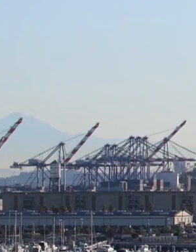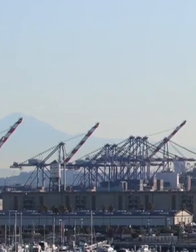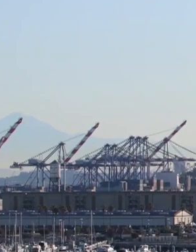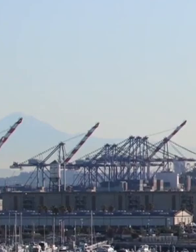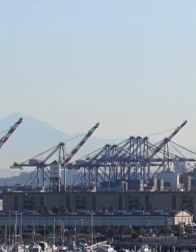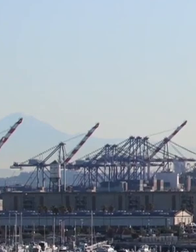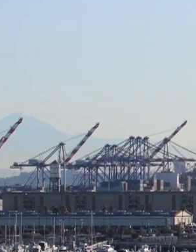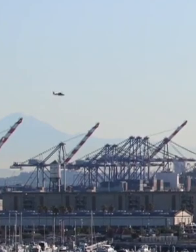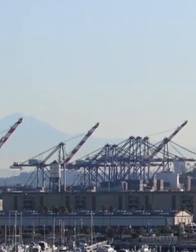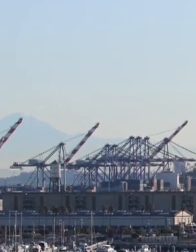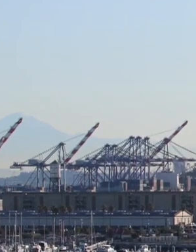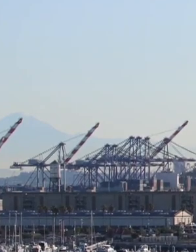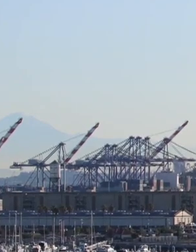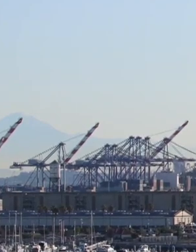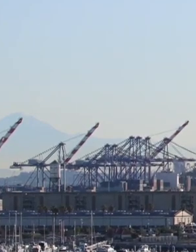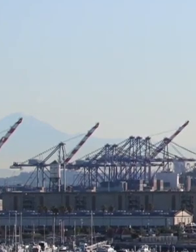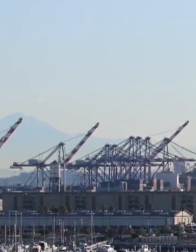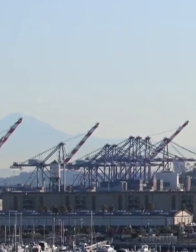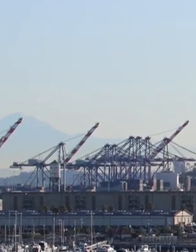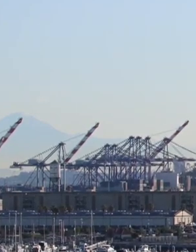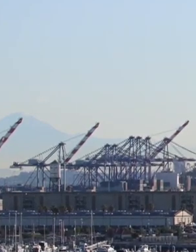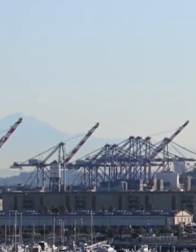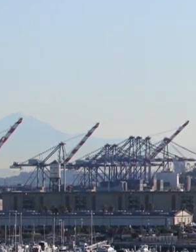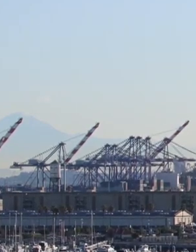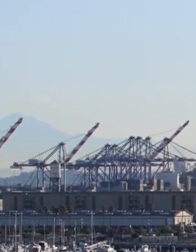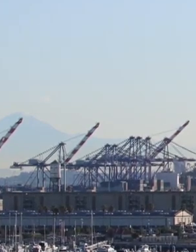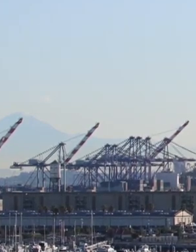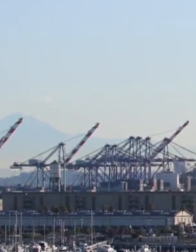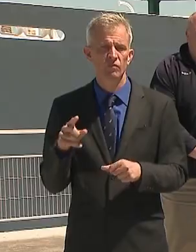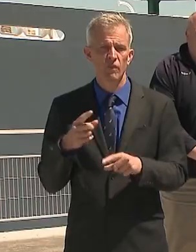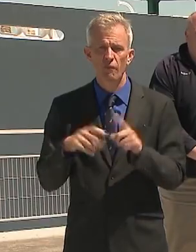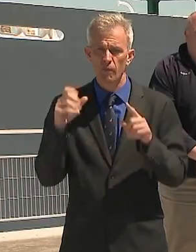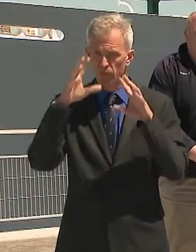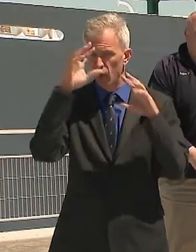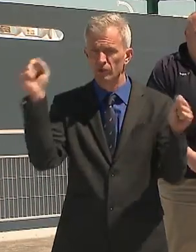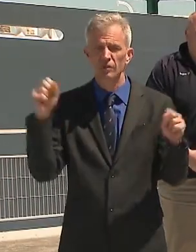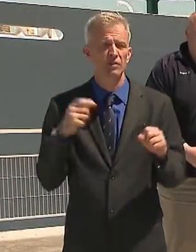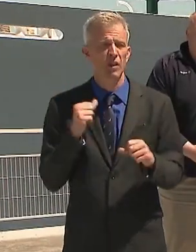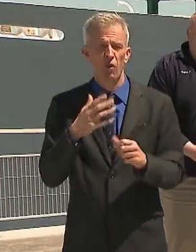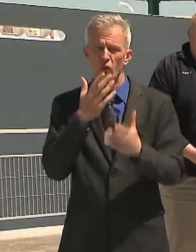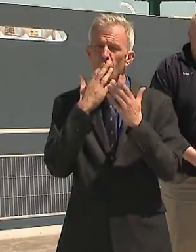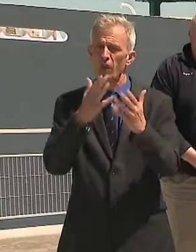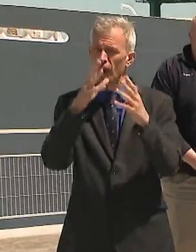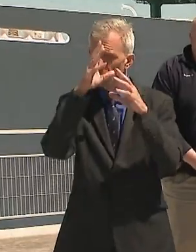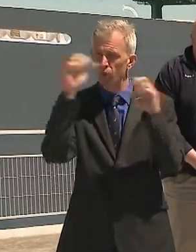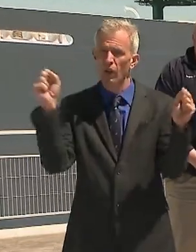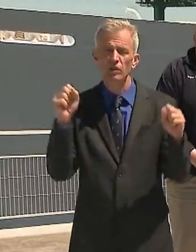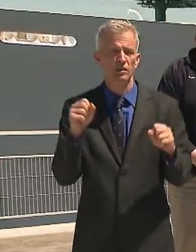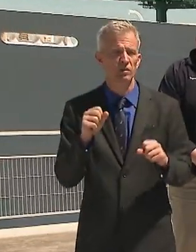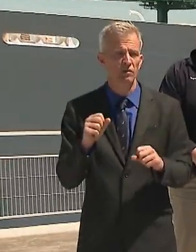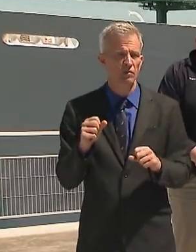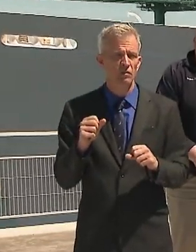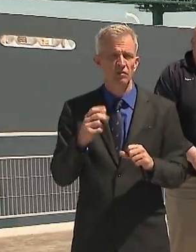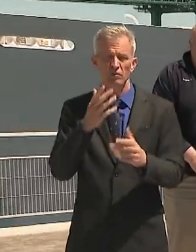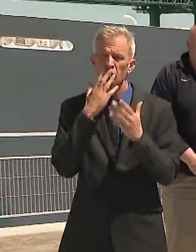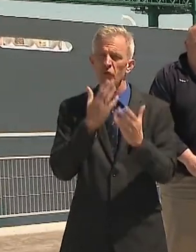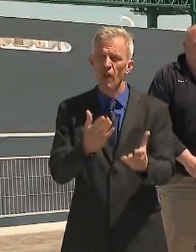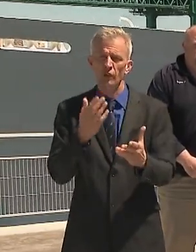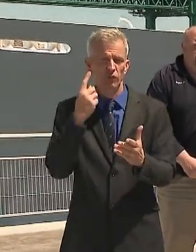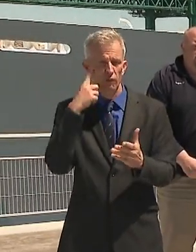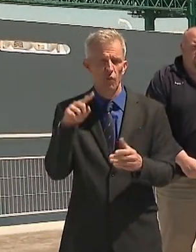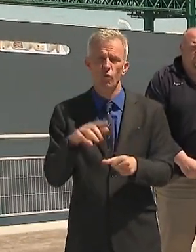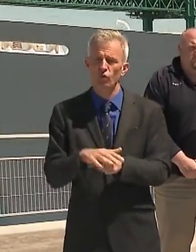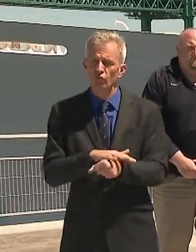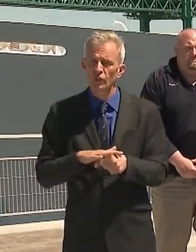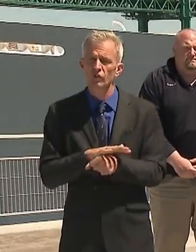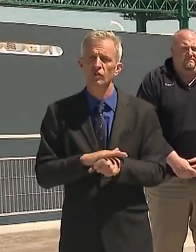The USNS Mercy arrived here in San Pedro, and I want to just thank the president personally on behalf of a grateful region,